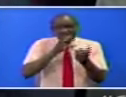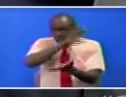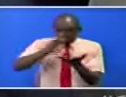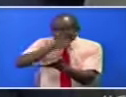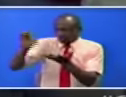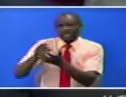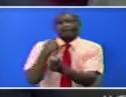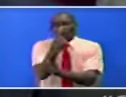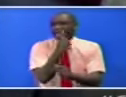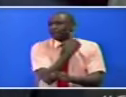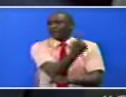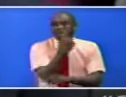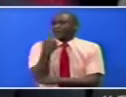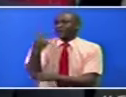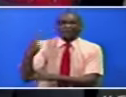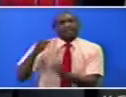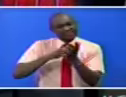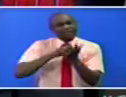in Machakos County.